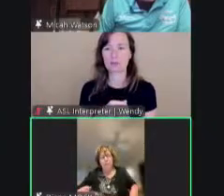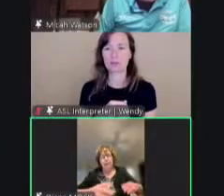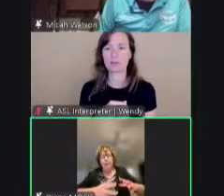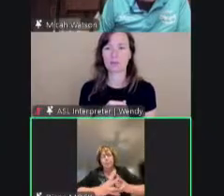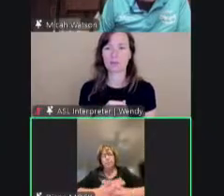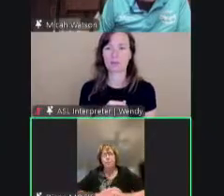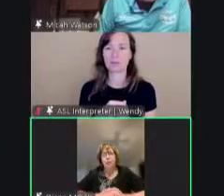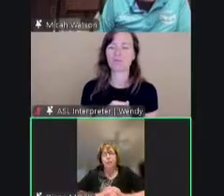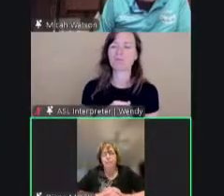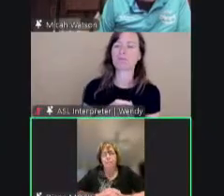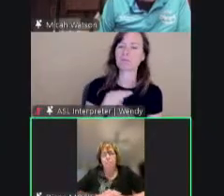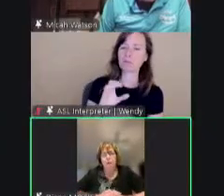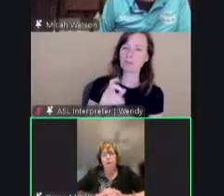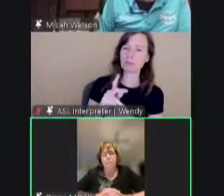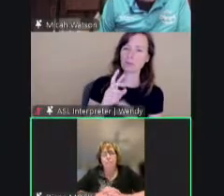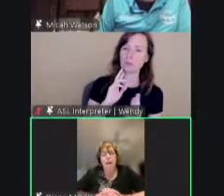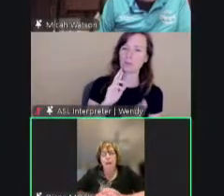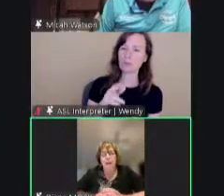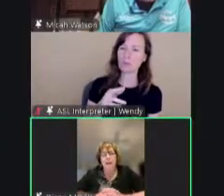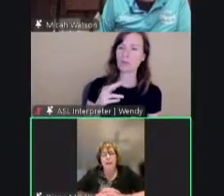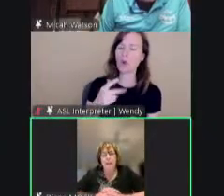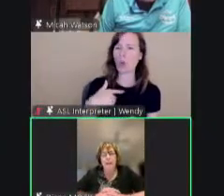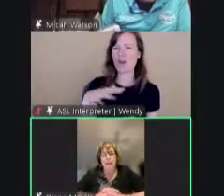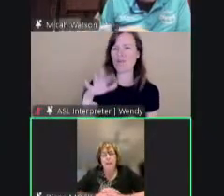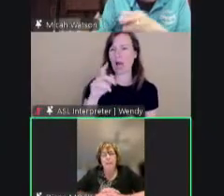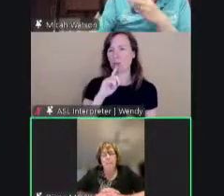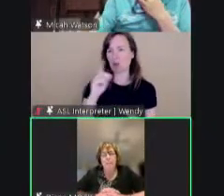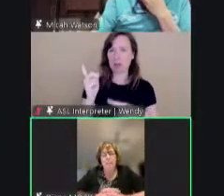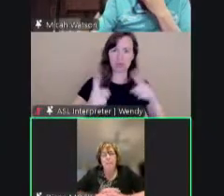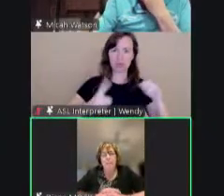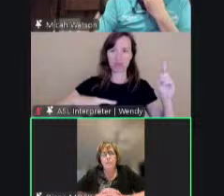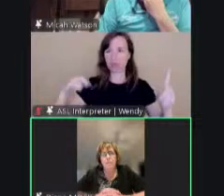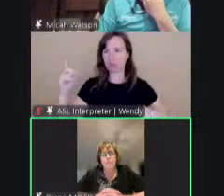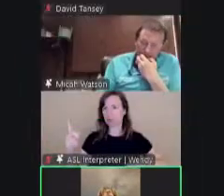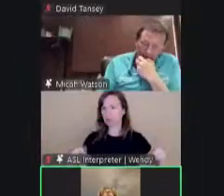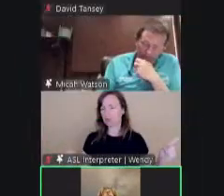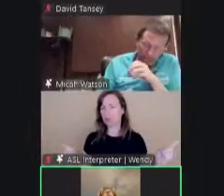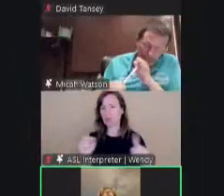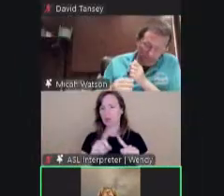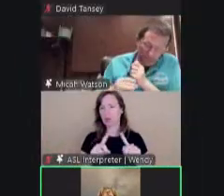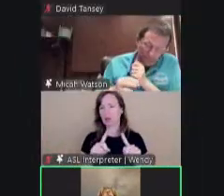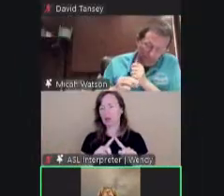Well, we found there was a broad variety.